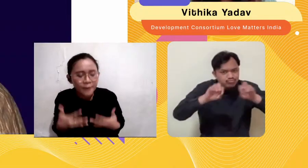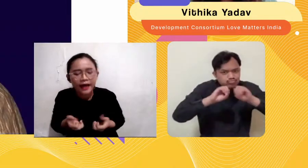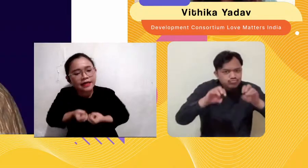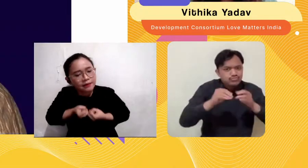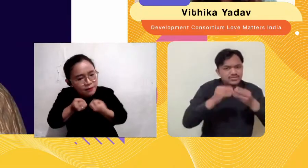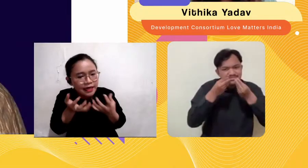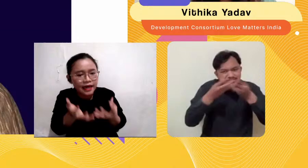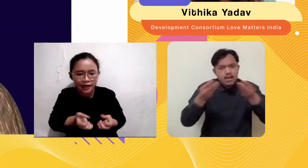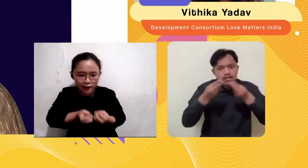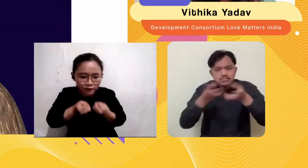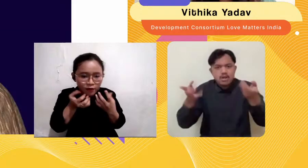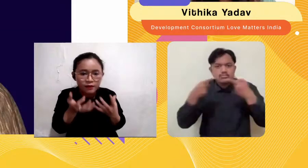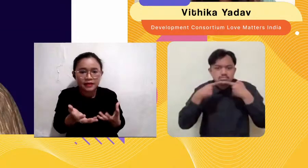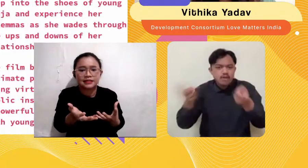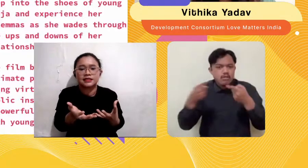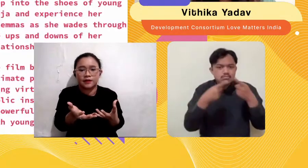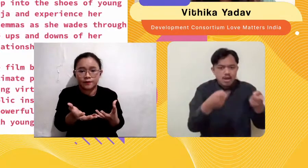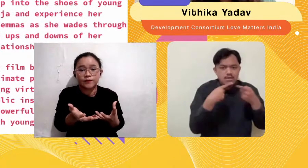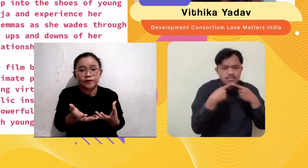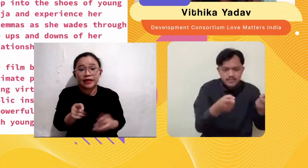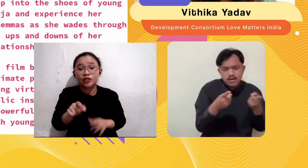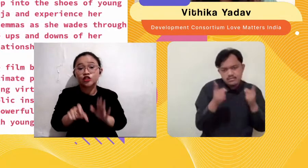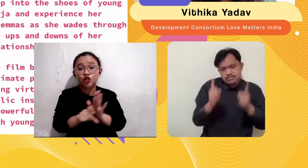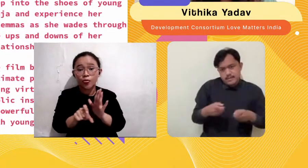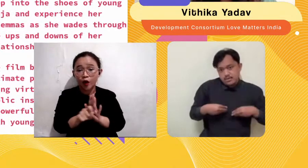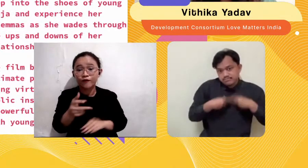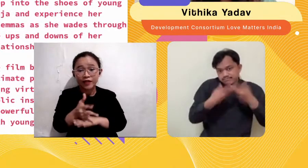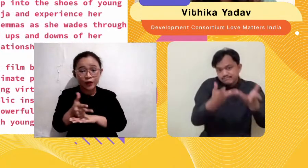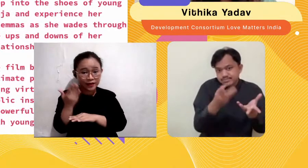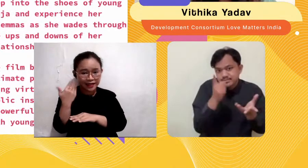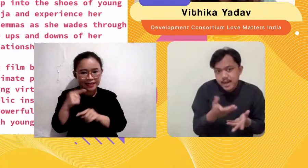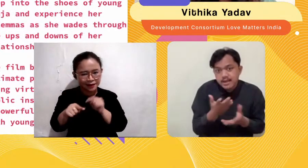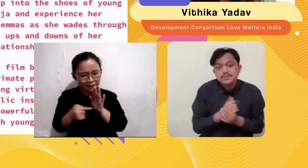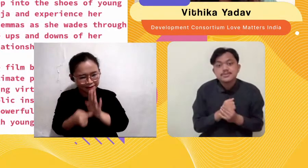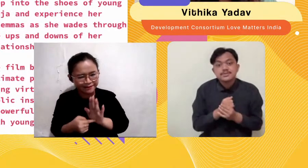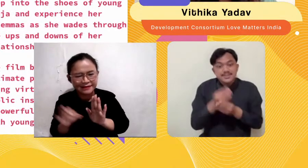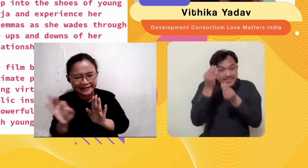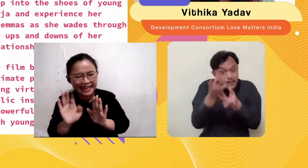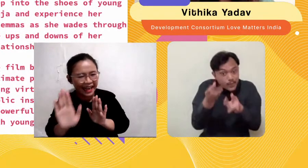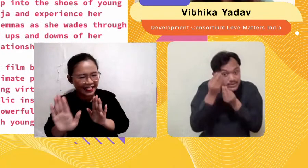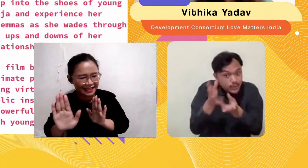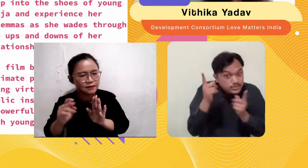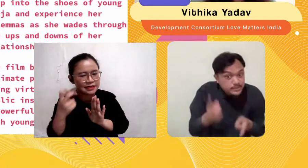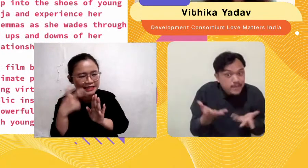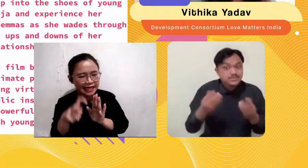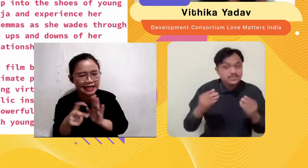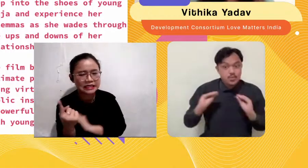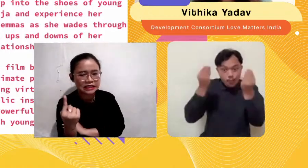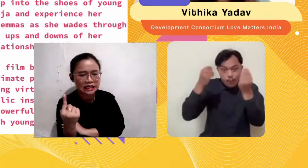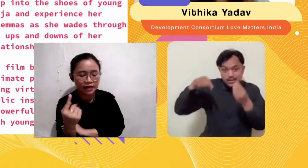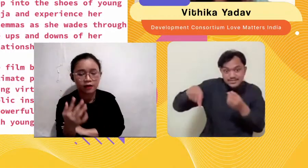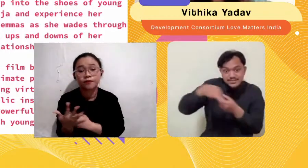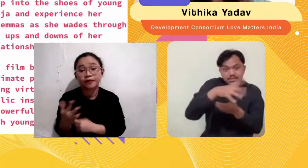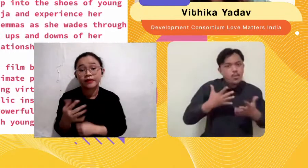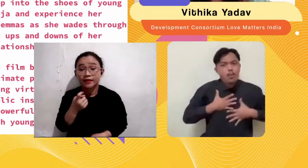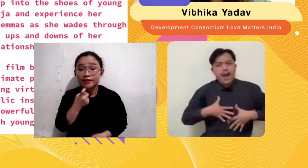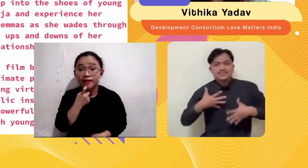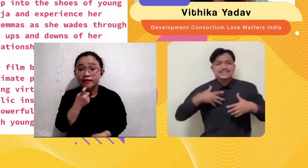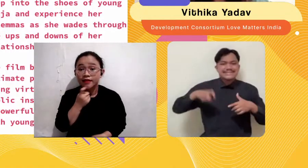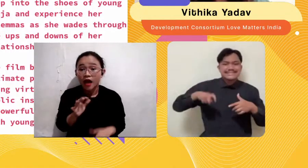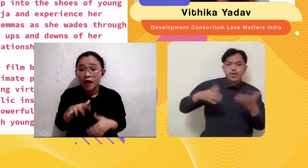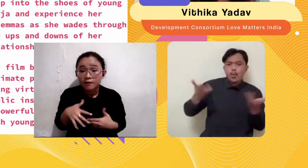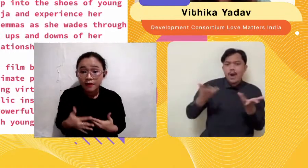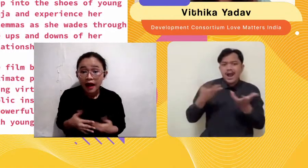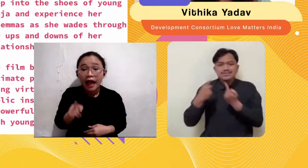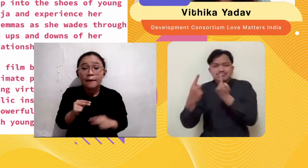some of the formats. I'm not going to play the video. Talking about, again, quality also comes from the